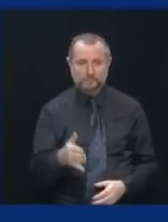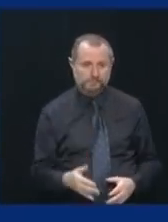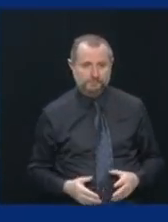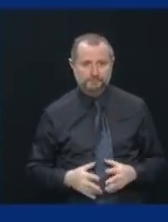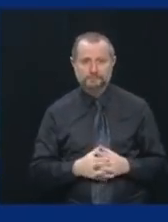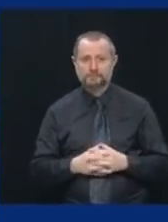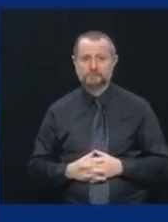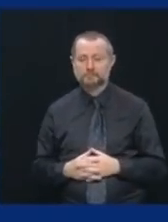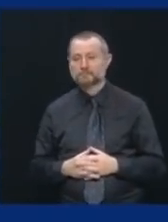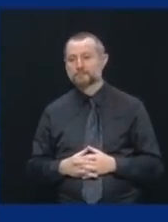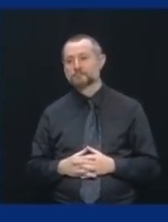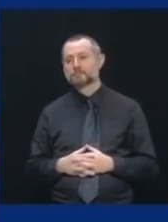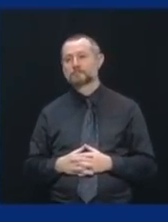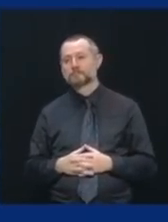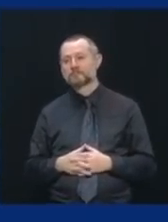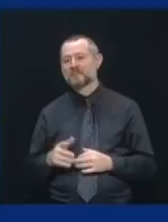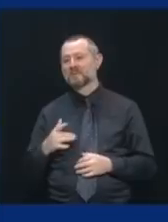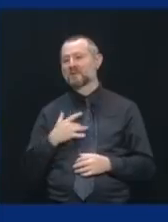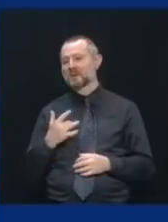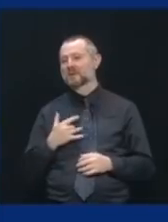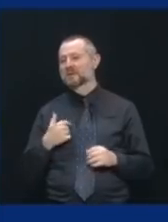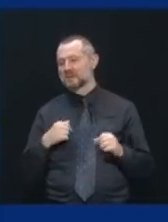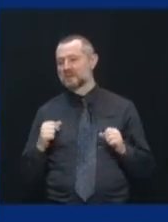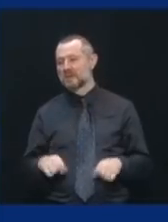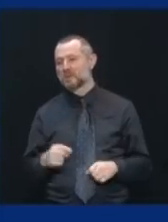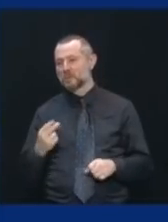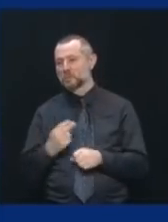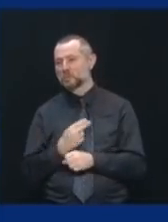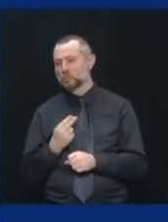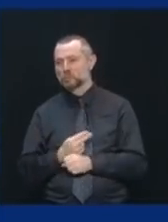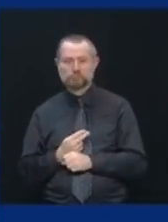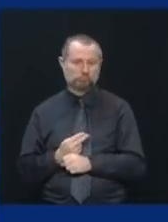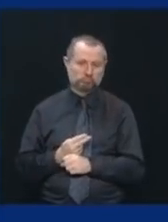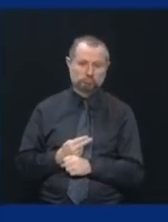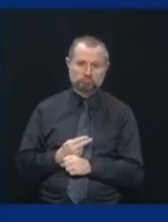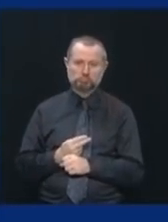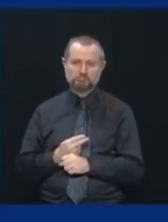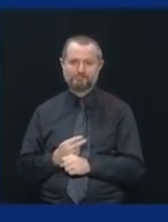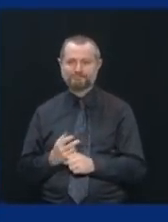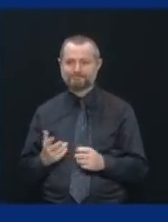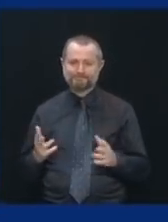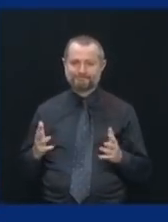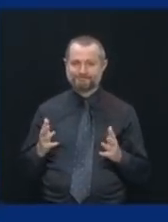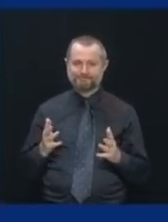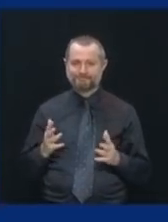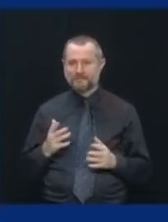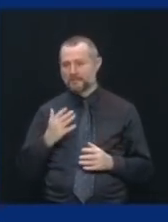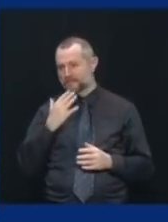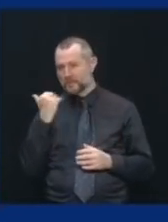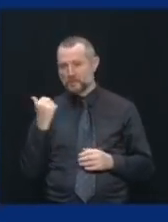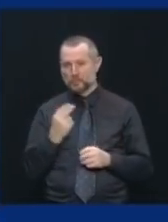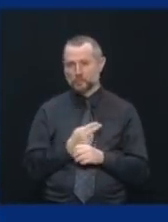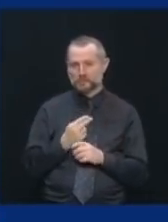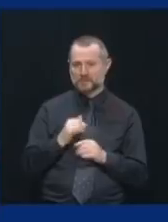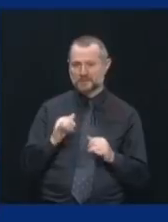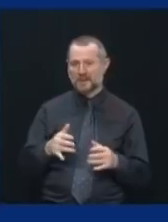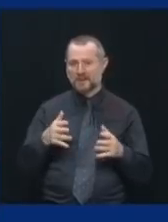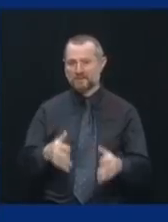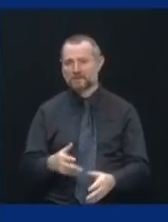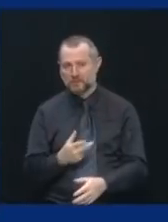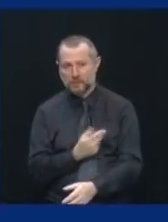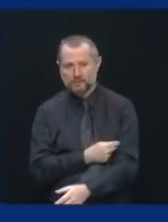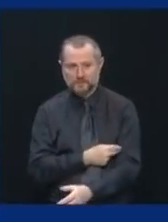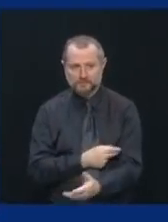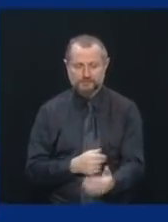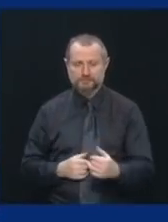And I believe we can use better allocate that excess. So